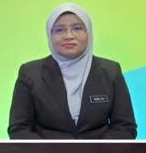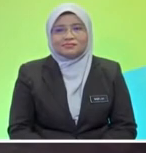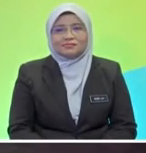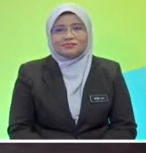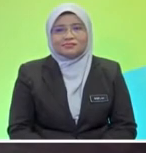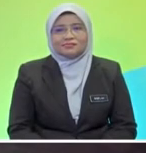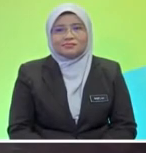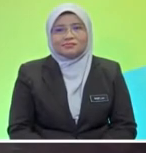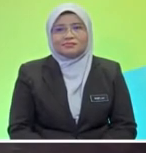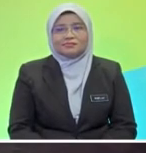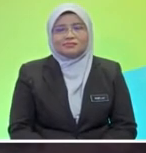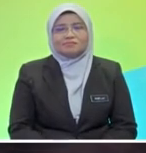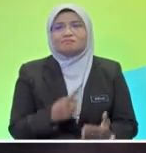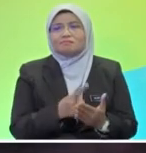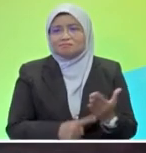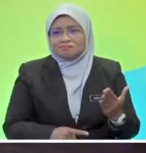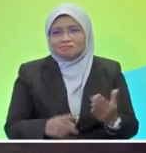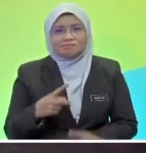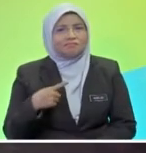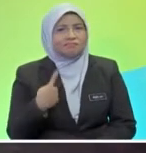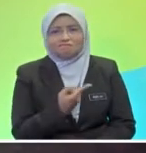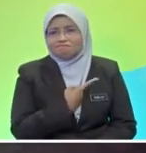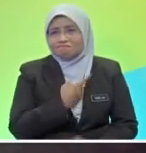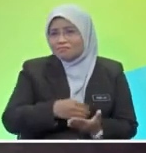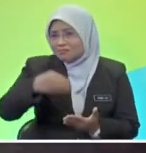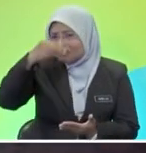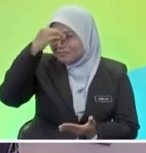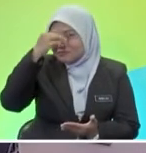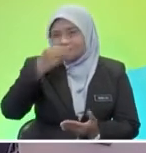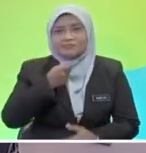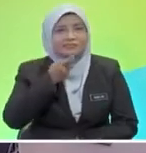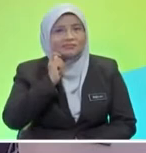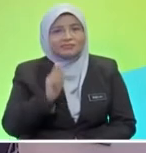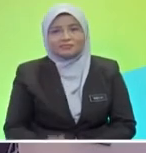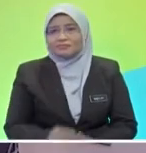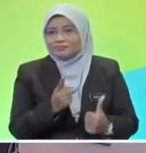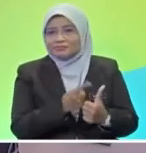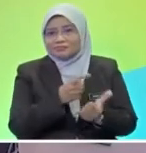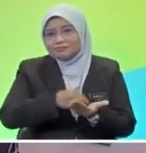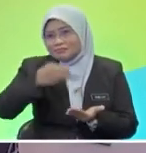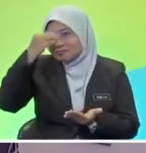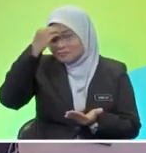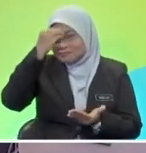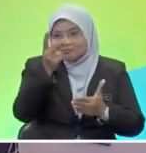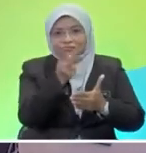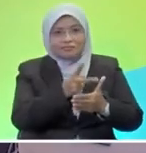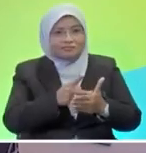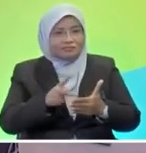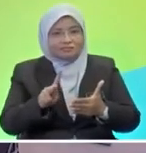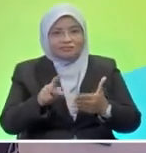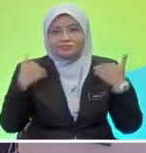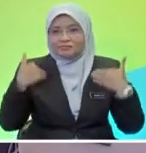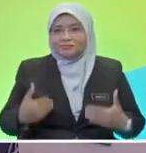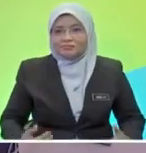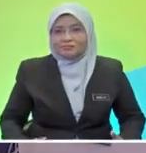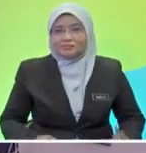in, what have we learned today, teacher? Okay, today, Shafika, we have learned about the body part. Okay, we learn about the